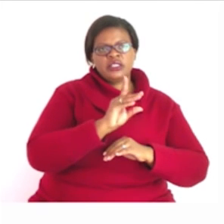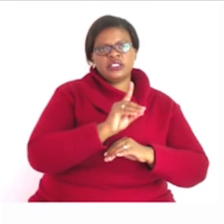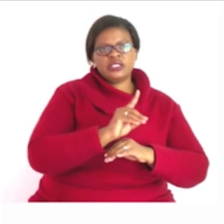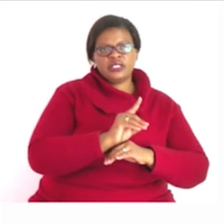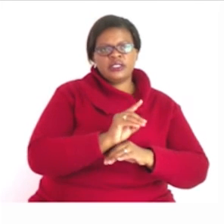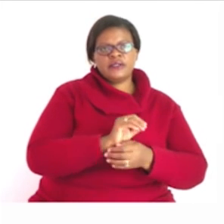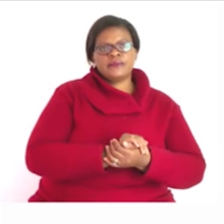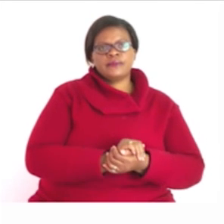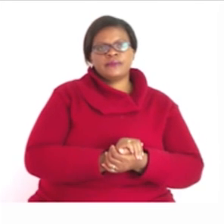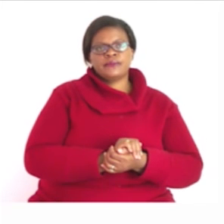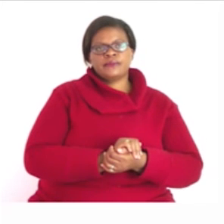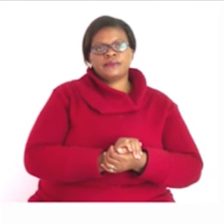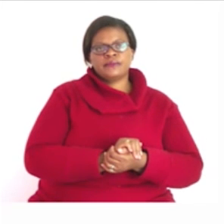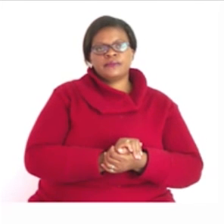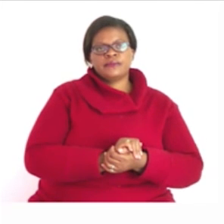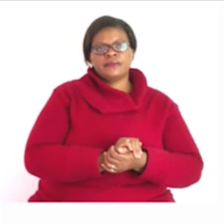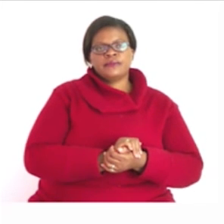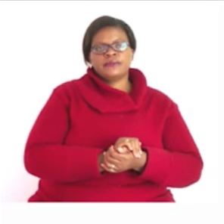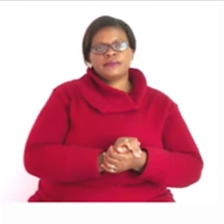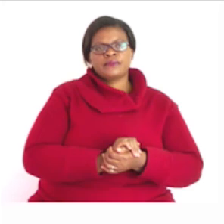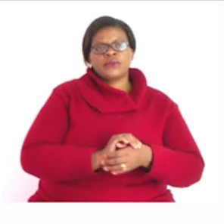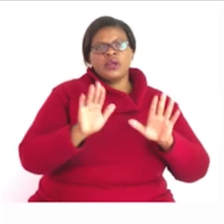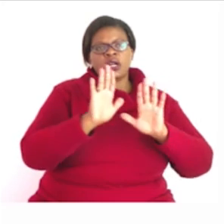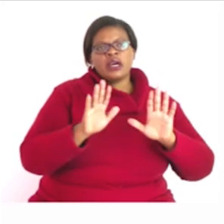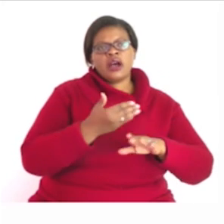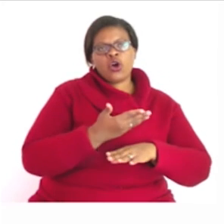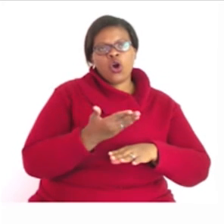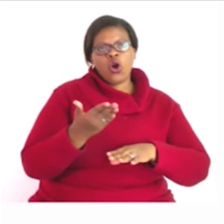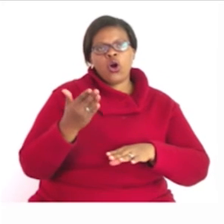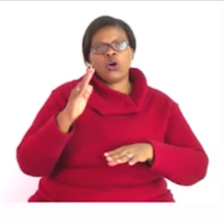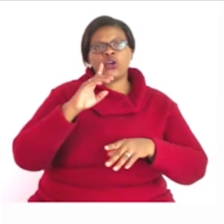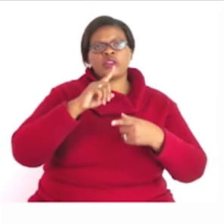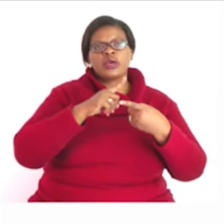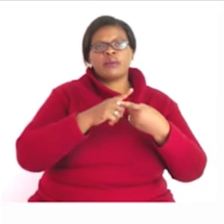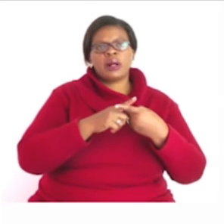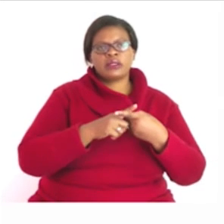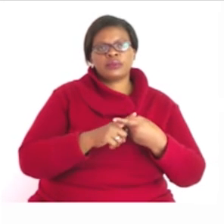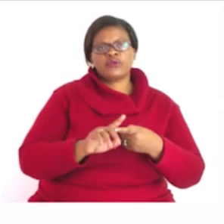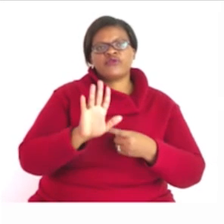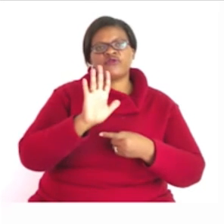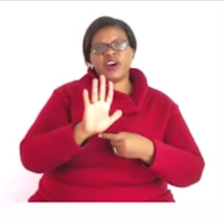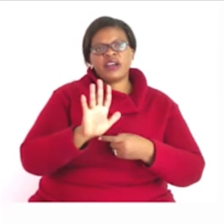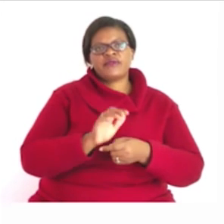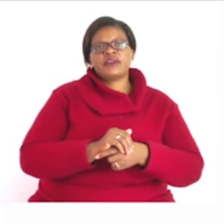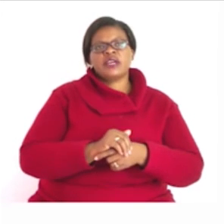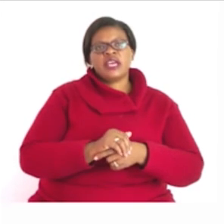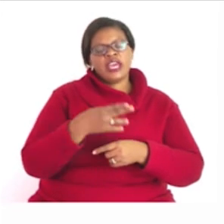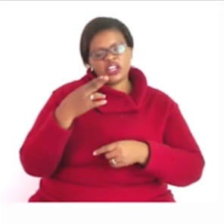And then D, it also say color out all the multiples of